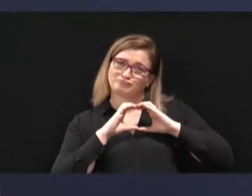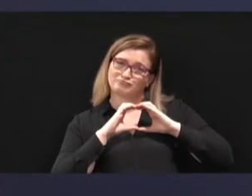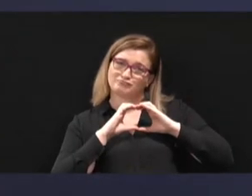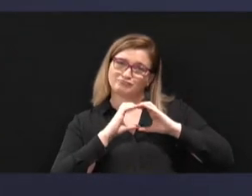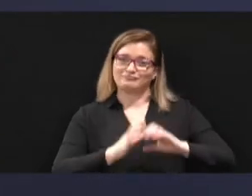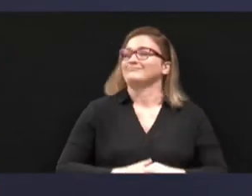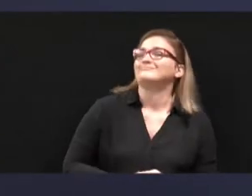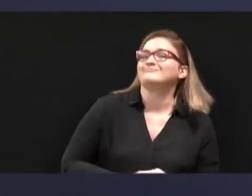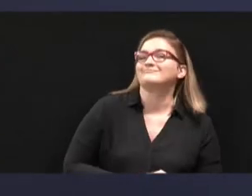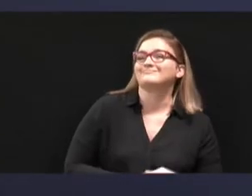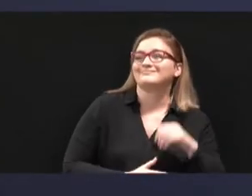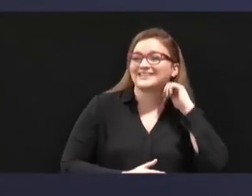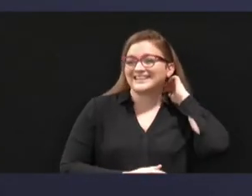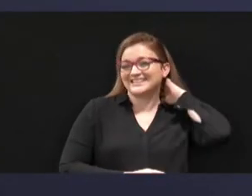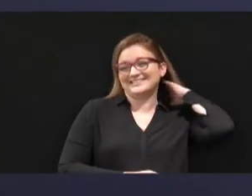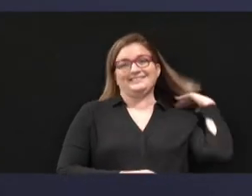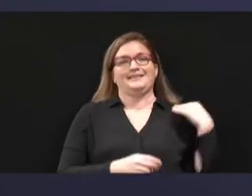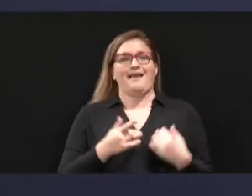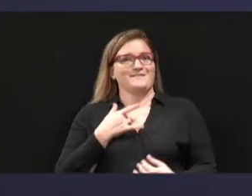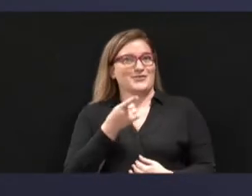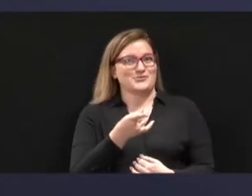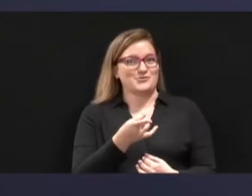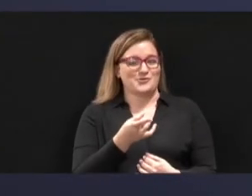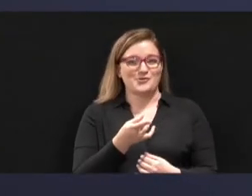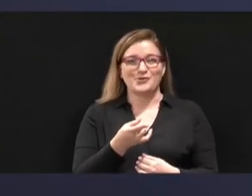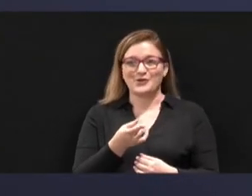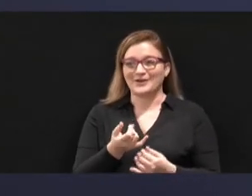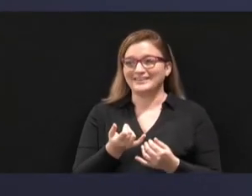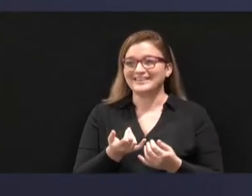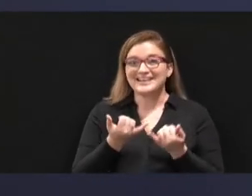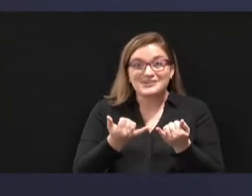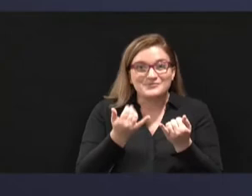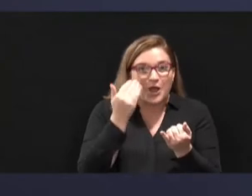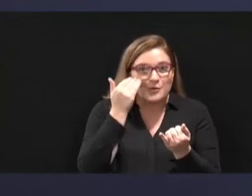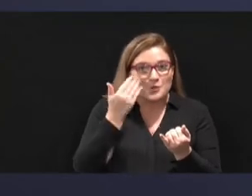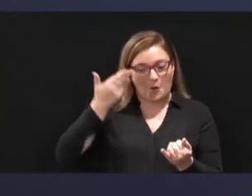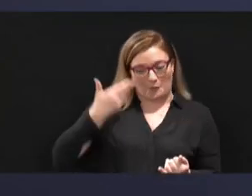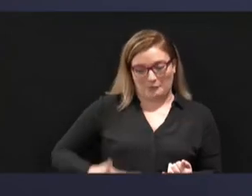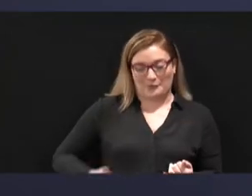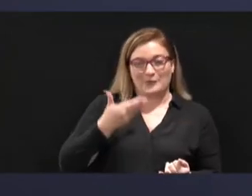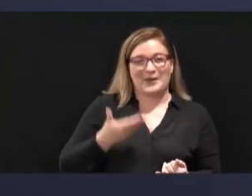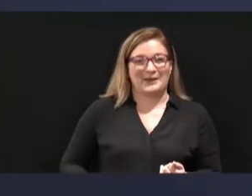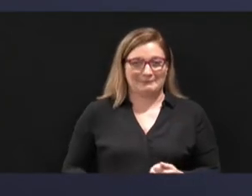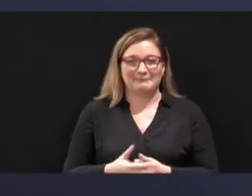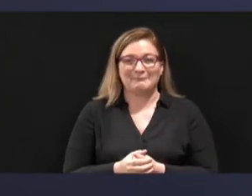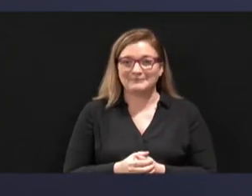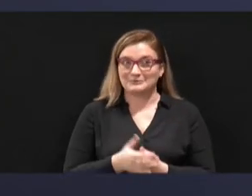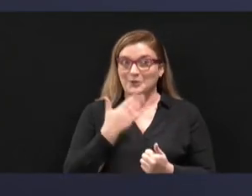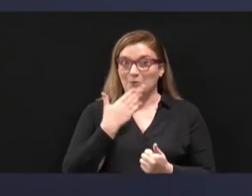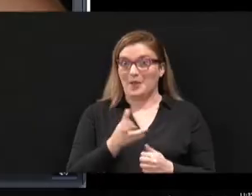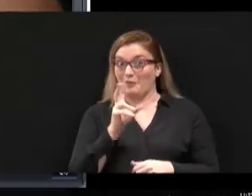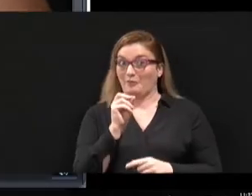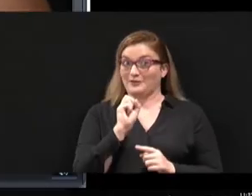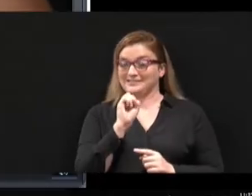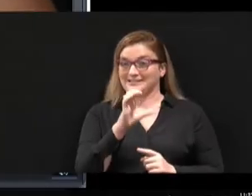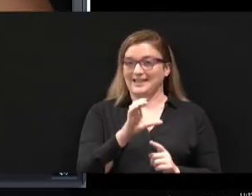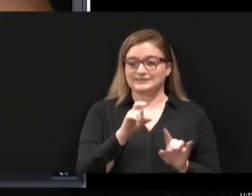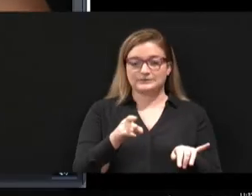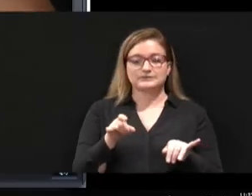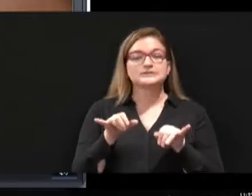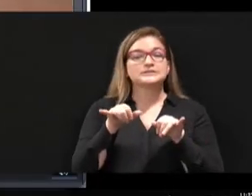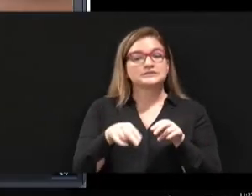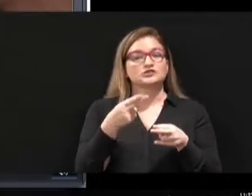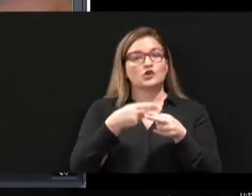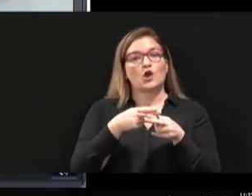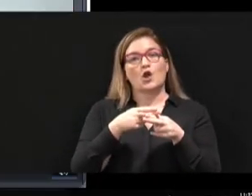Okay. I feel like you're getting to know me in 30 seconds that I'm up here. This is my real personality. Okay, this is a similar one, Take a Trip. It's just